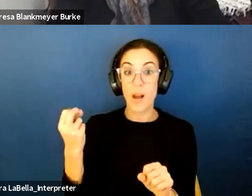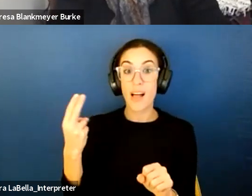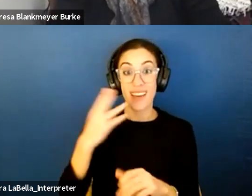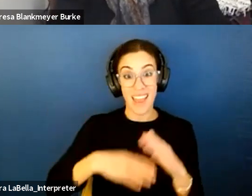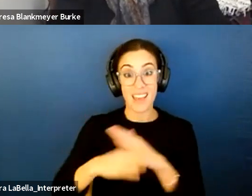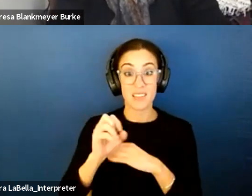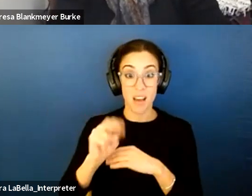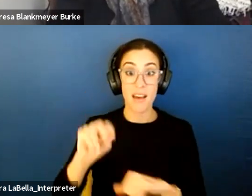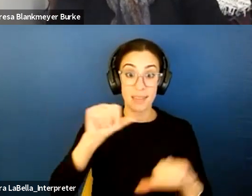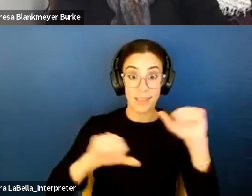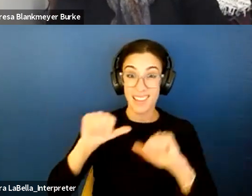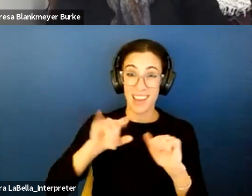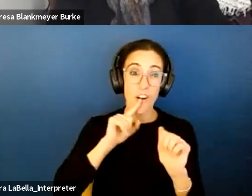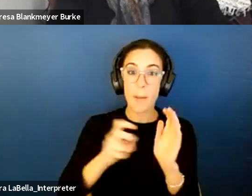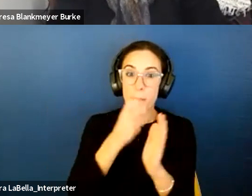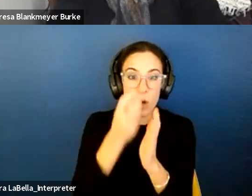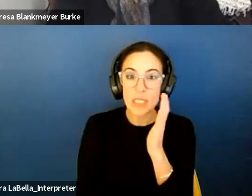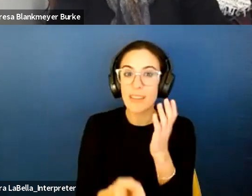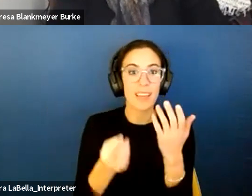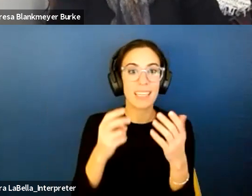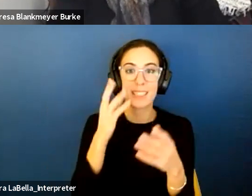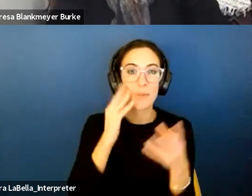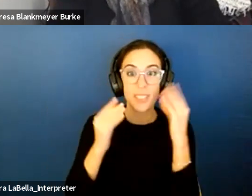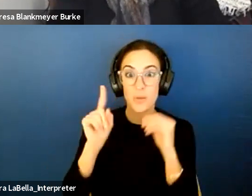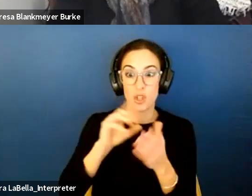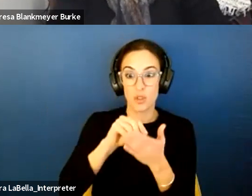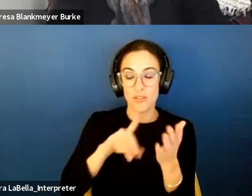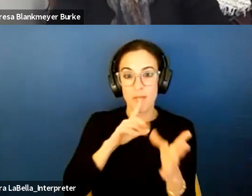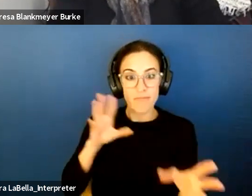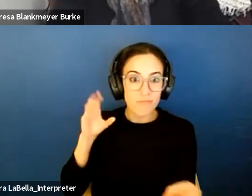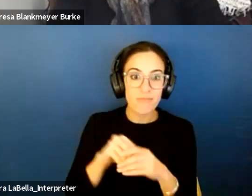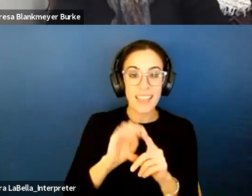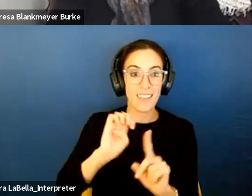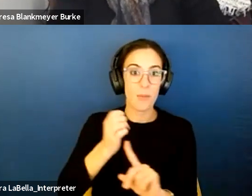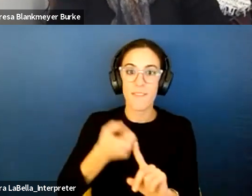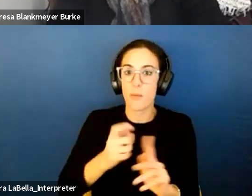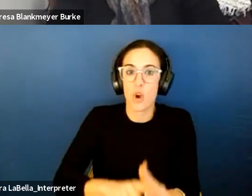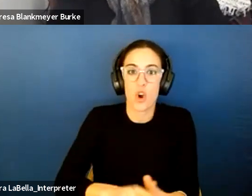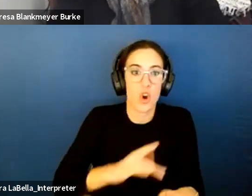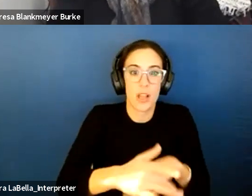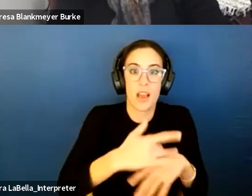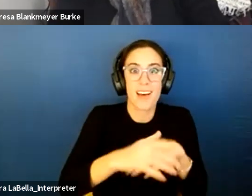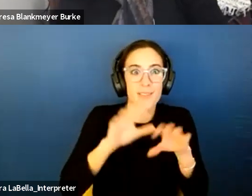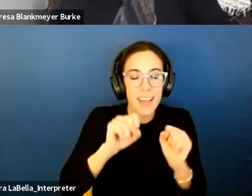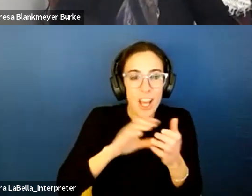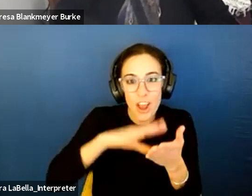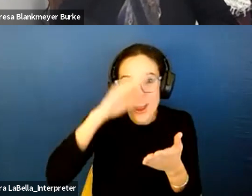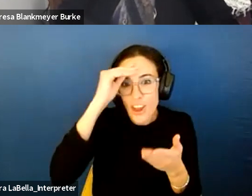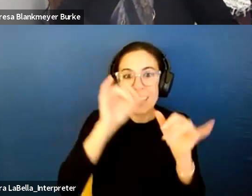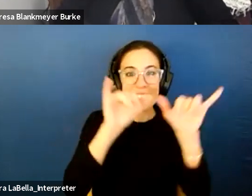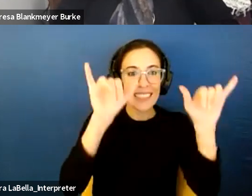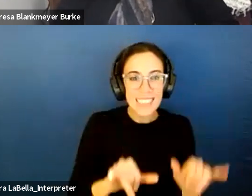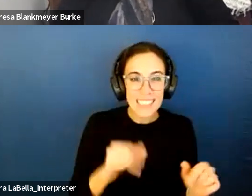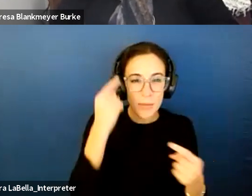that are immersive experiences where students are actually engaged in the environment from early on, so that they actually learn systems thinking. They learn that